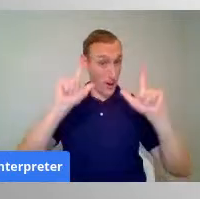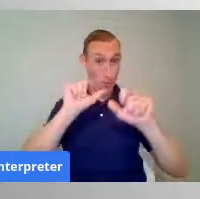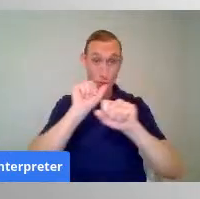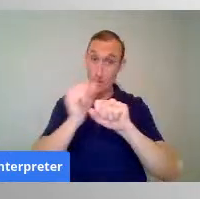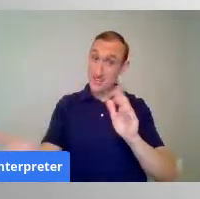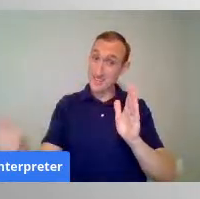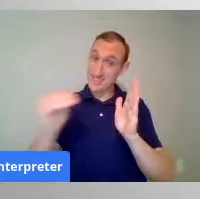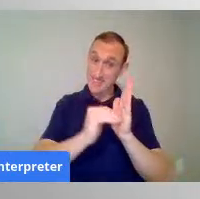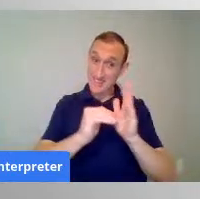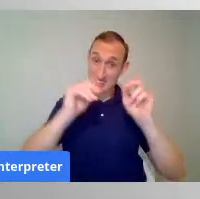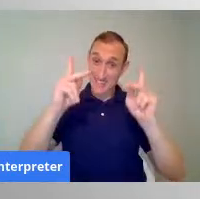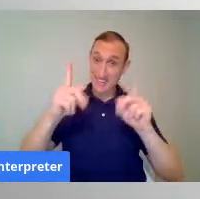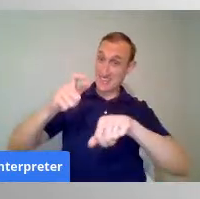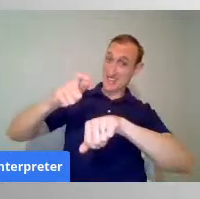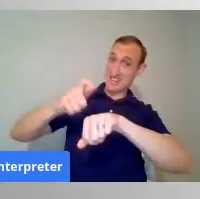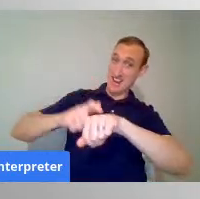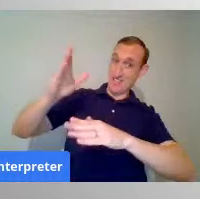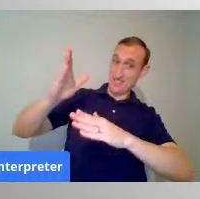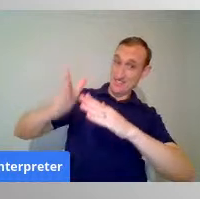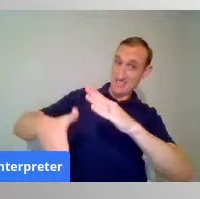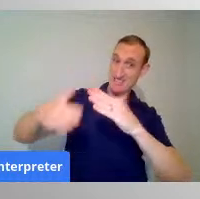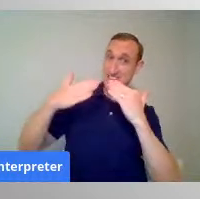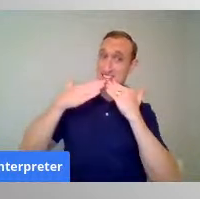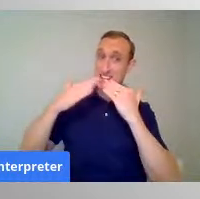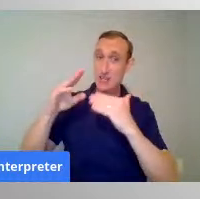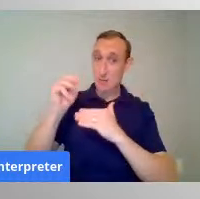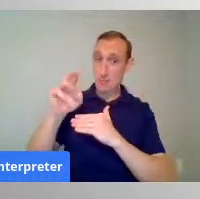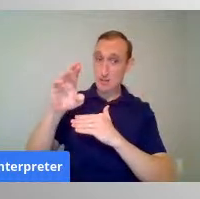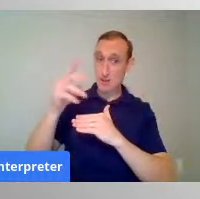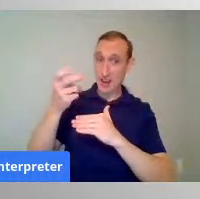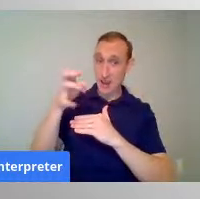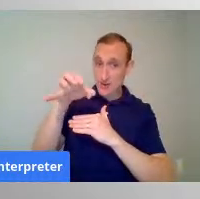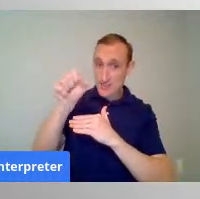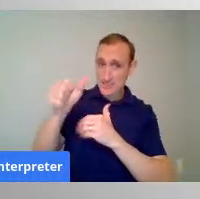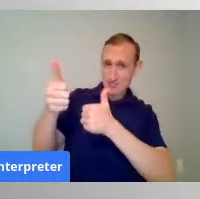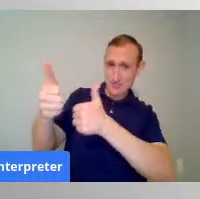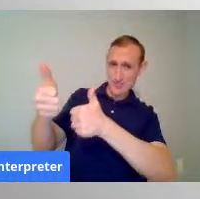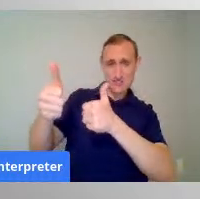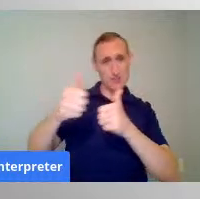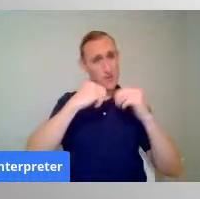And we finished on time. So thank you, Mr. Harris. Well done. You're welcome.